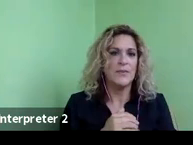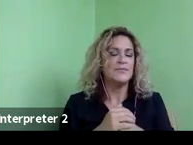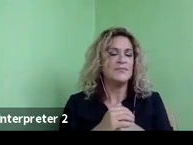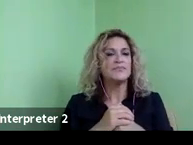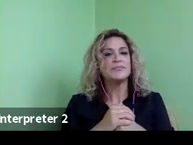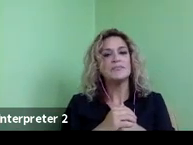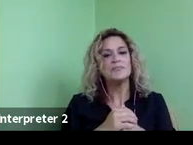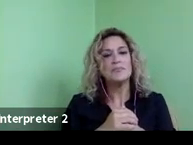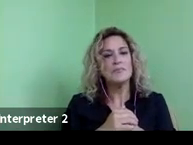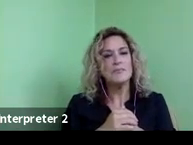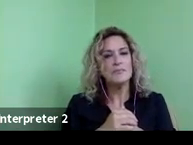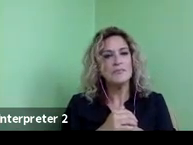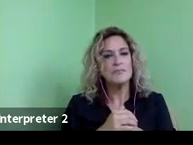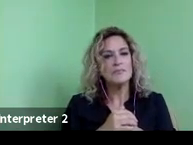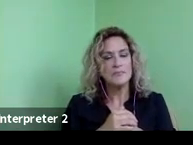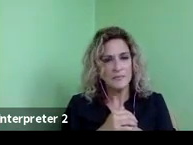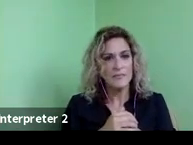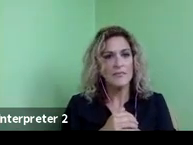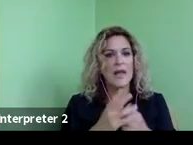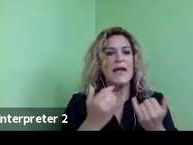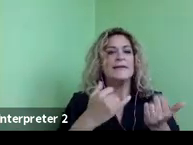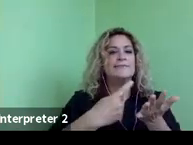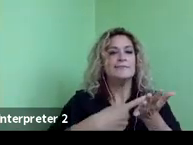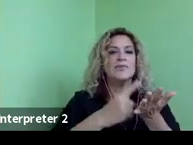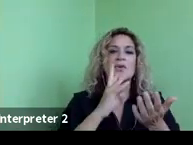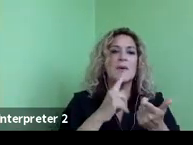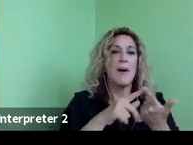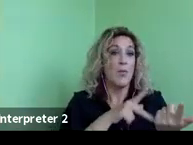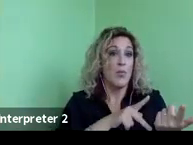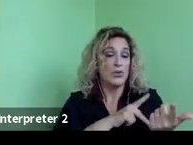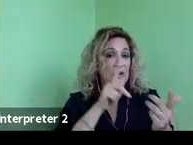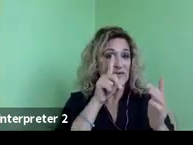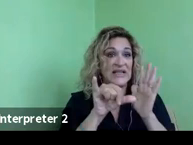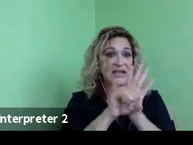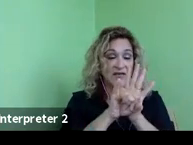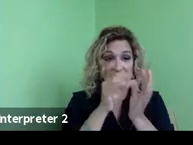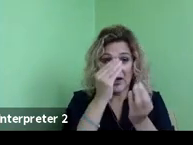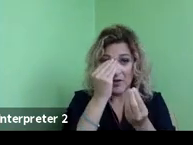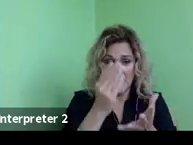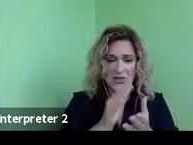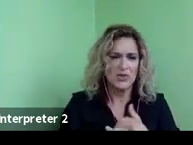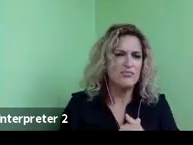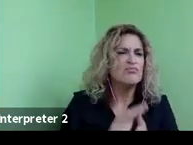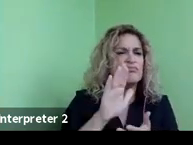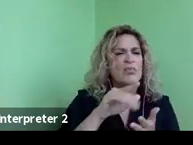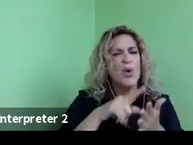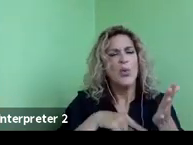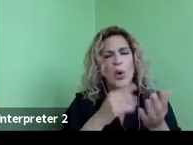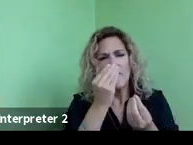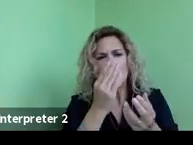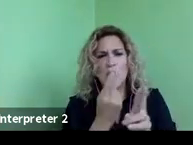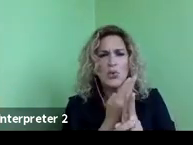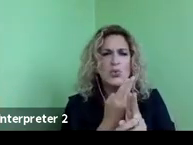Okay. Now we're going to discuss personally identifying information. So what information can be used